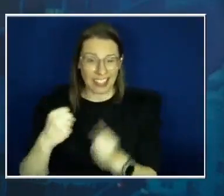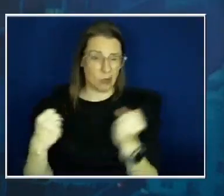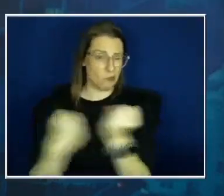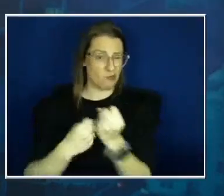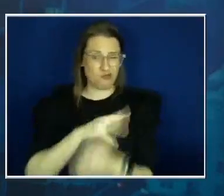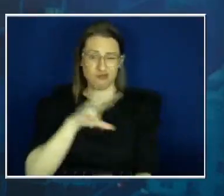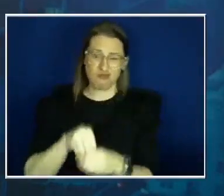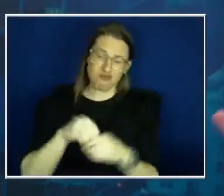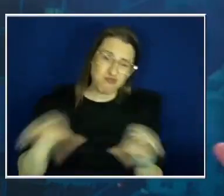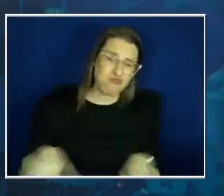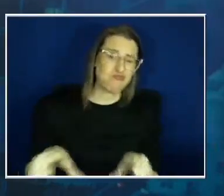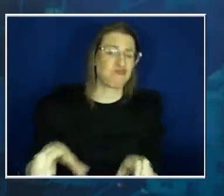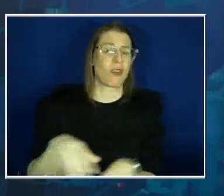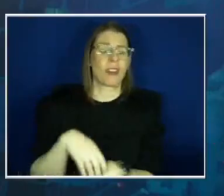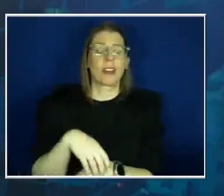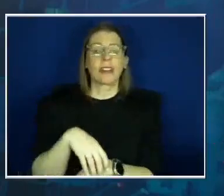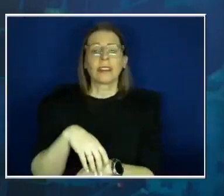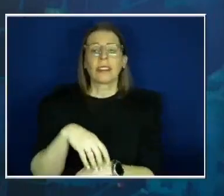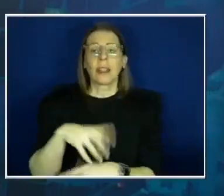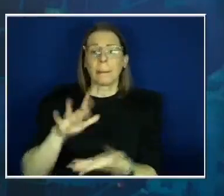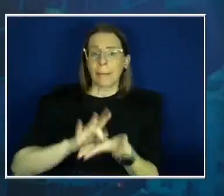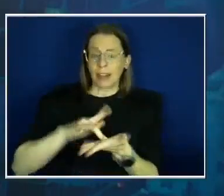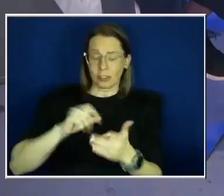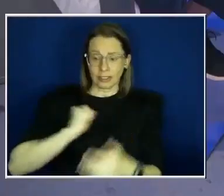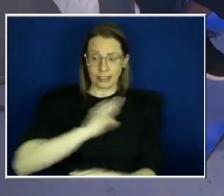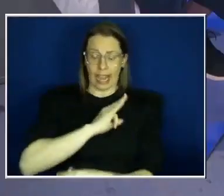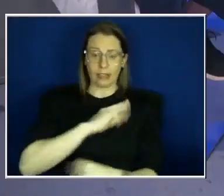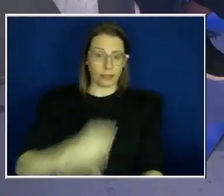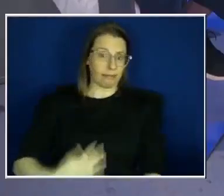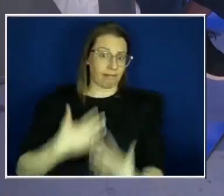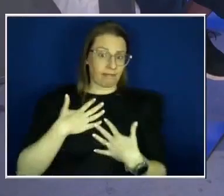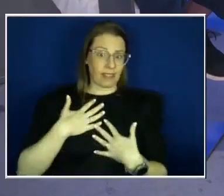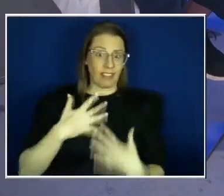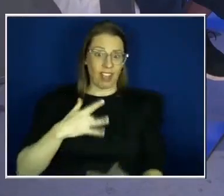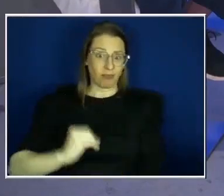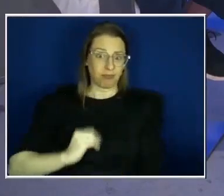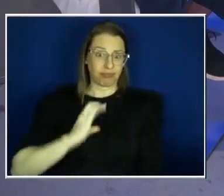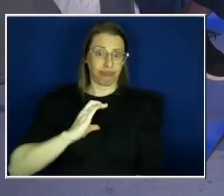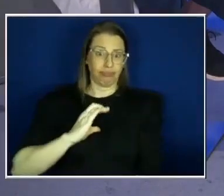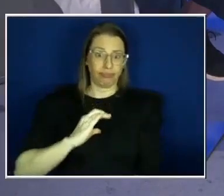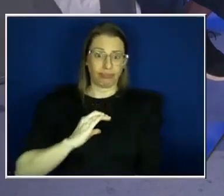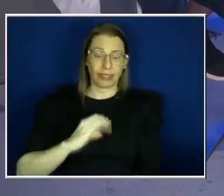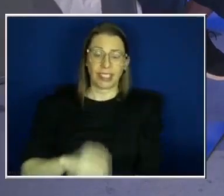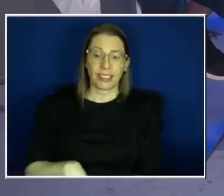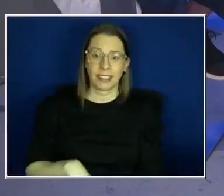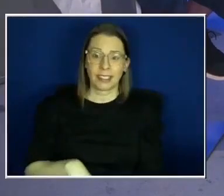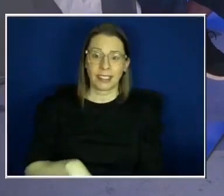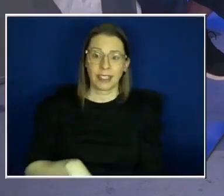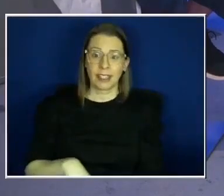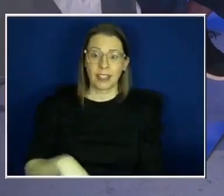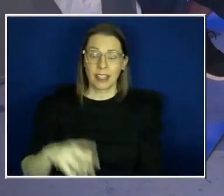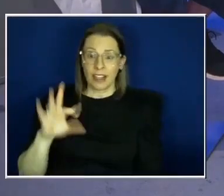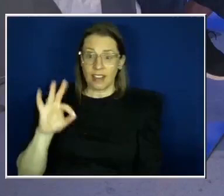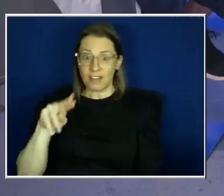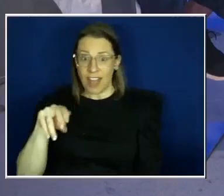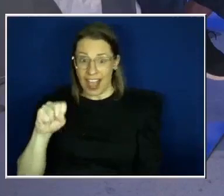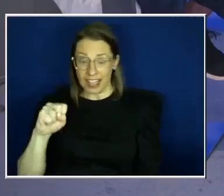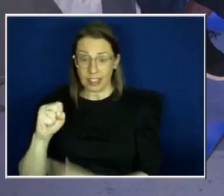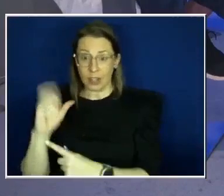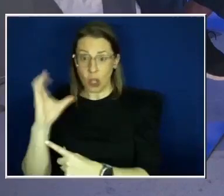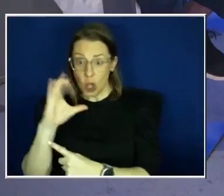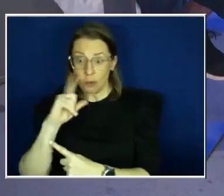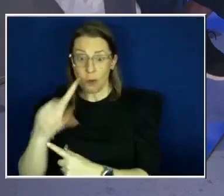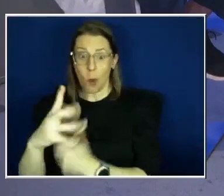medical staff, and it just excites everybody. It just elevates you. Well, it's interesting when you give fans what they've been looking for, or wanting. They show up. That's